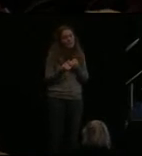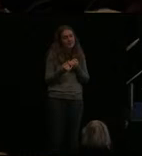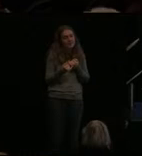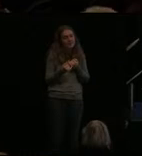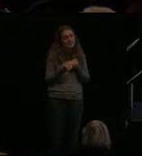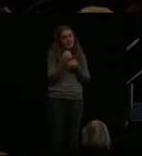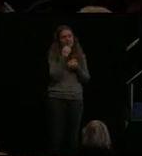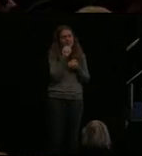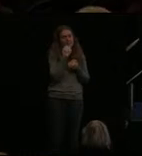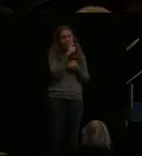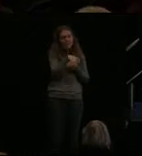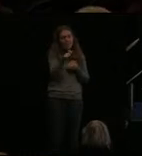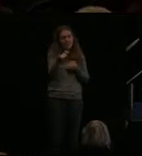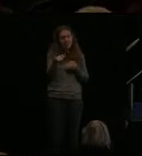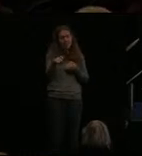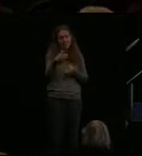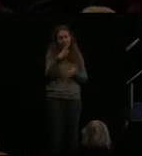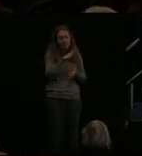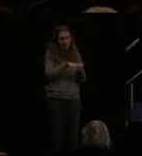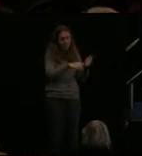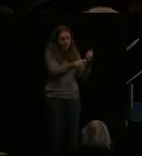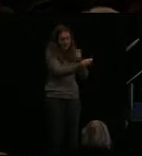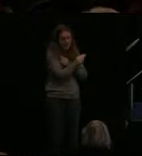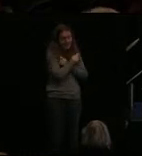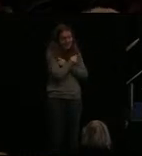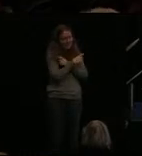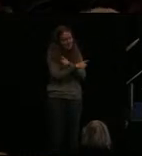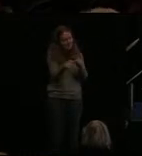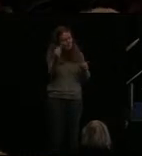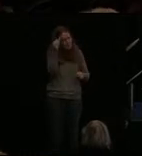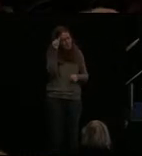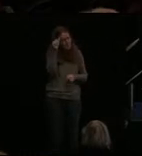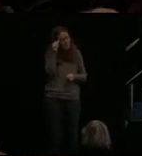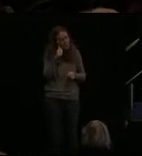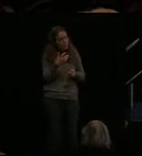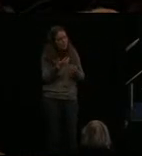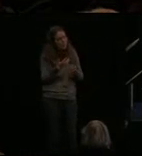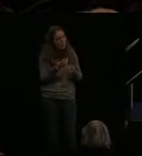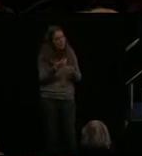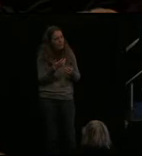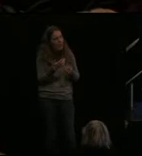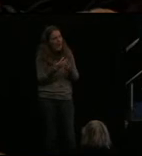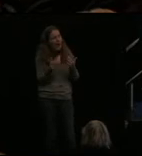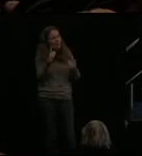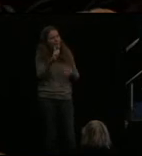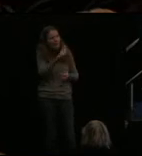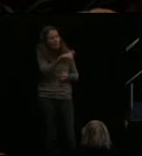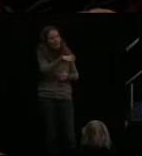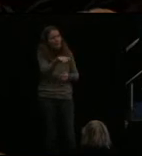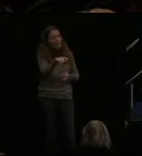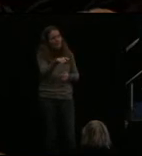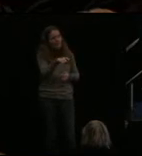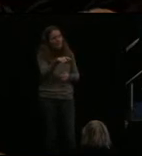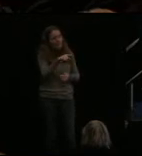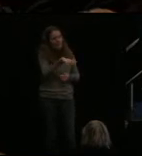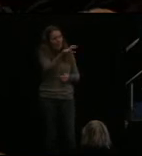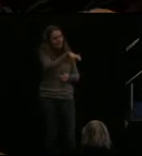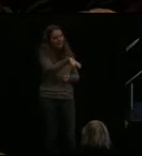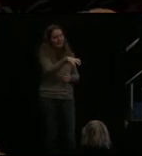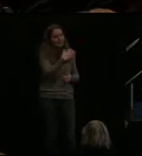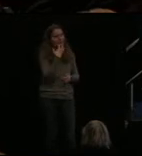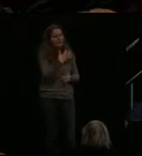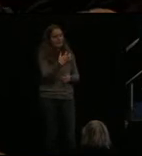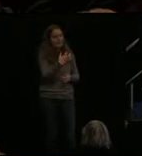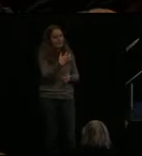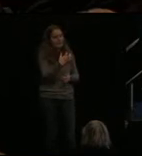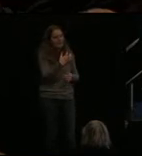The number of people who came out of Egypt, I wonder if any of you know how many, any ideas? How many people were in that nation of Israel who